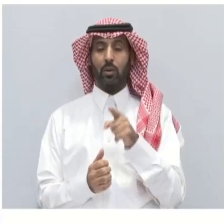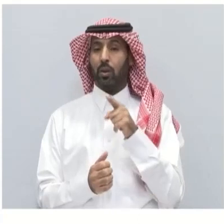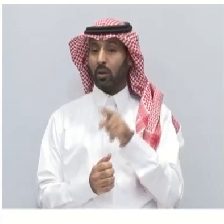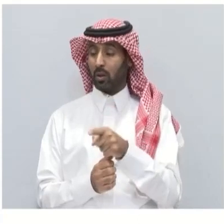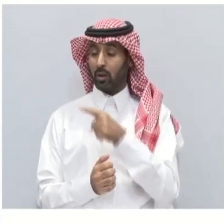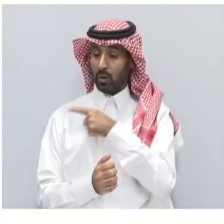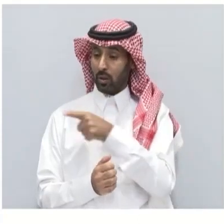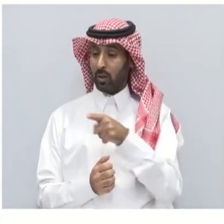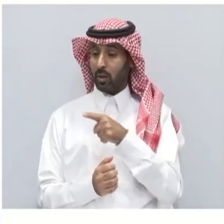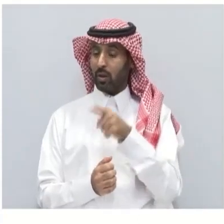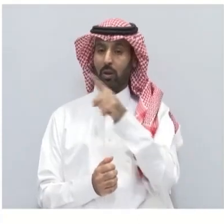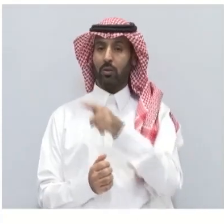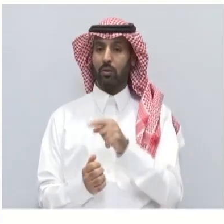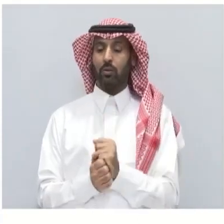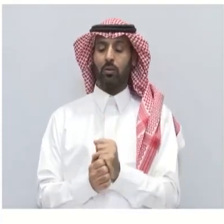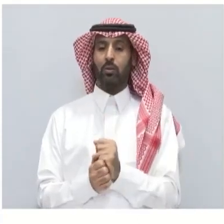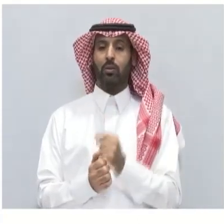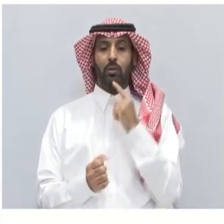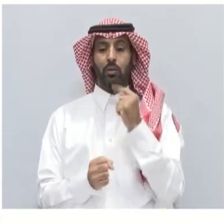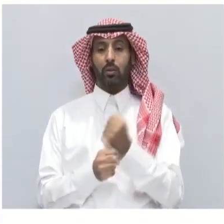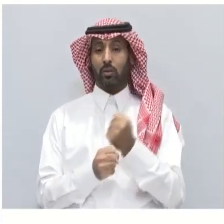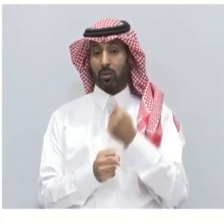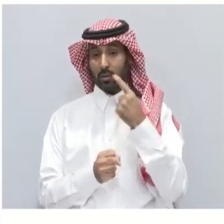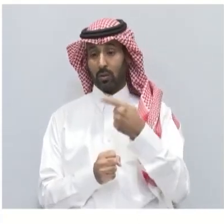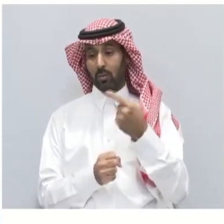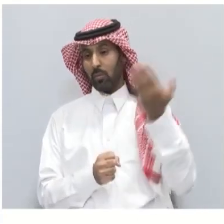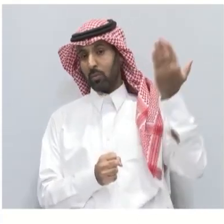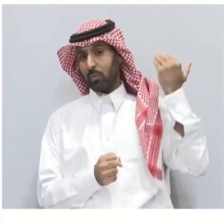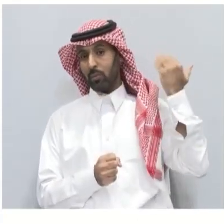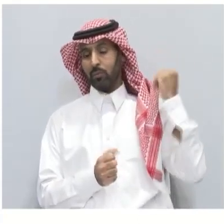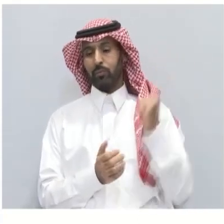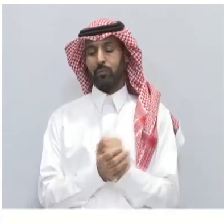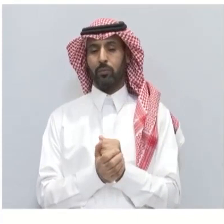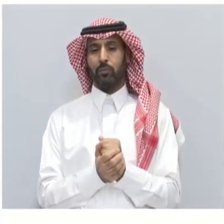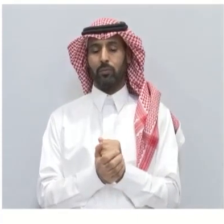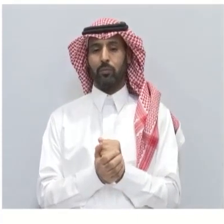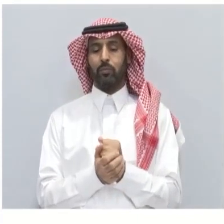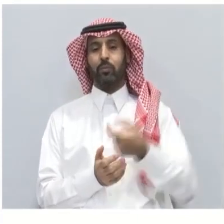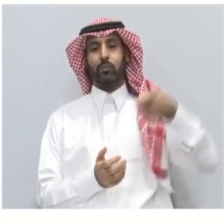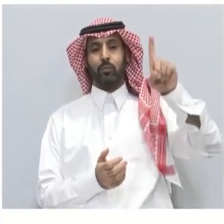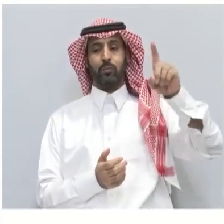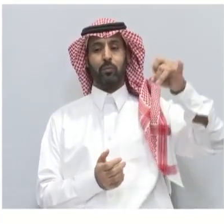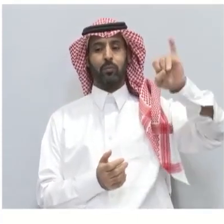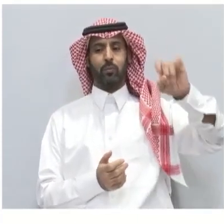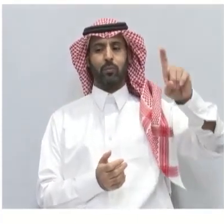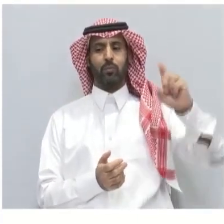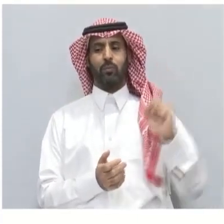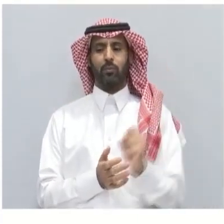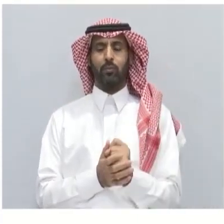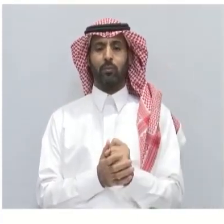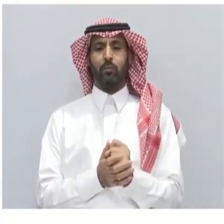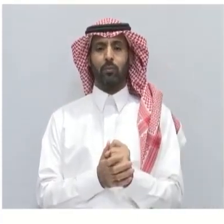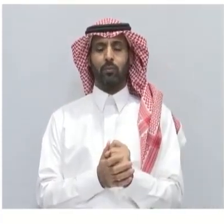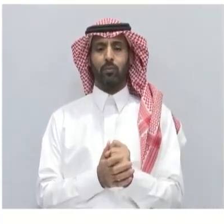they ask you? Remember, they're talking about a past event. Very good. Did. What kind of questions